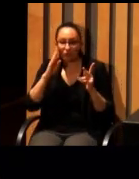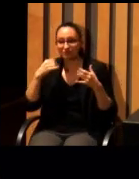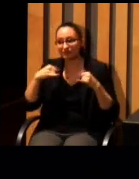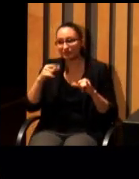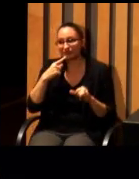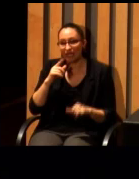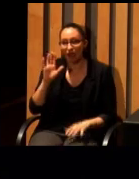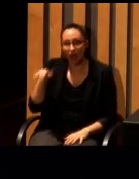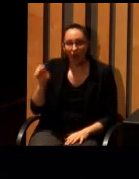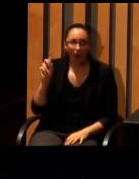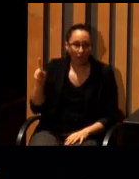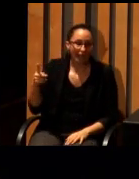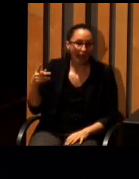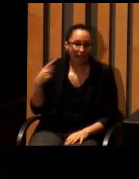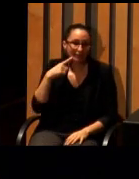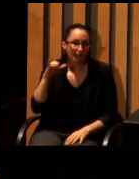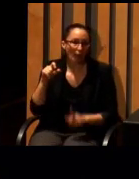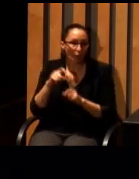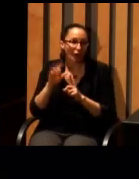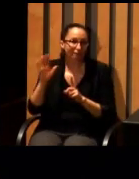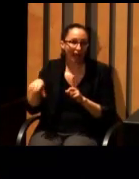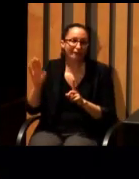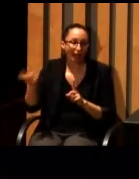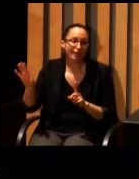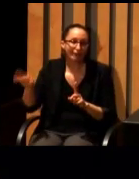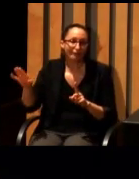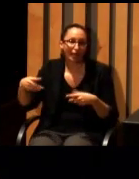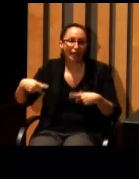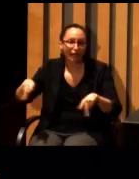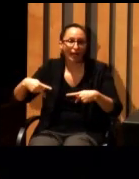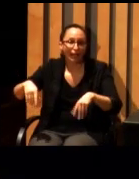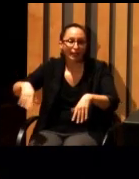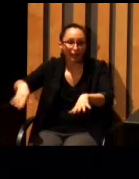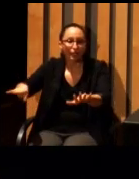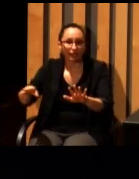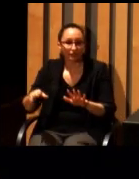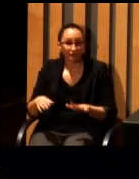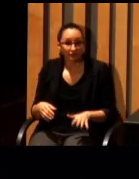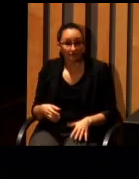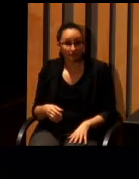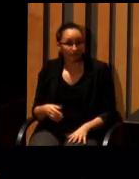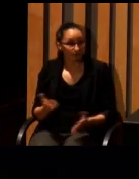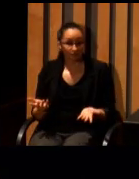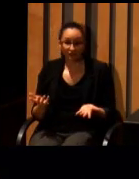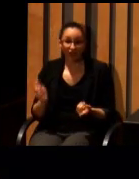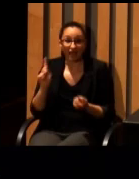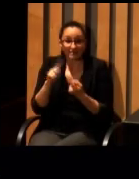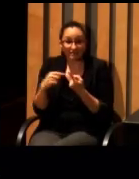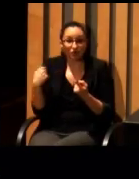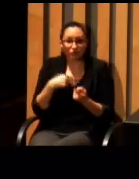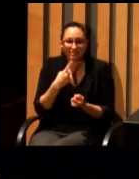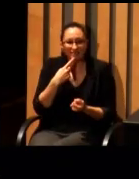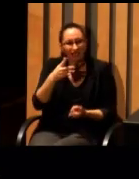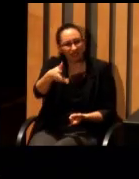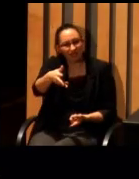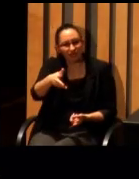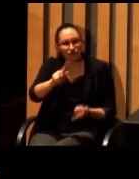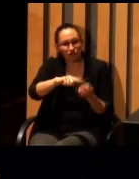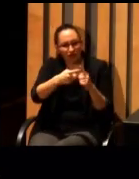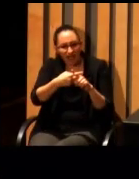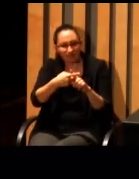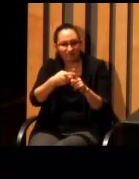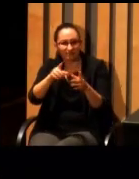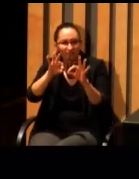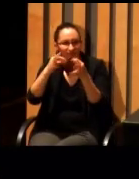to exist, it will continue to exist. As long as we, and when we get to that place where we start chastising our friends, our